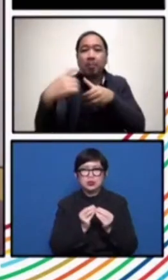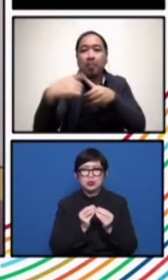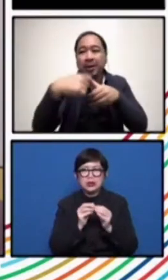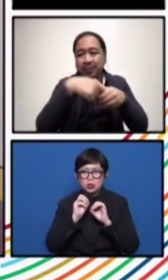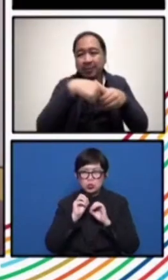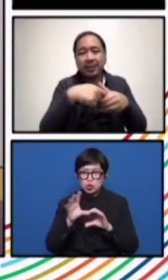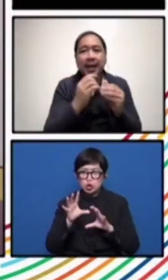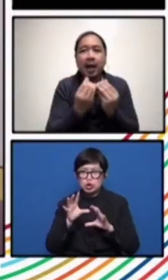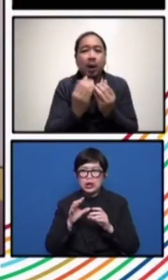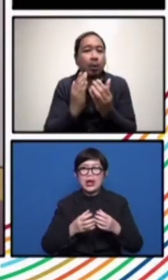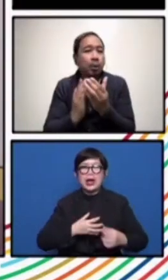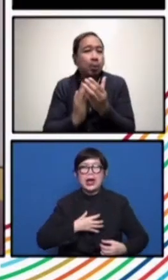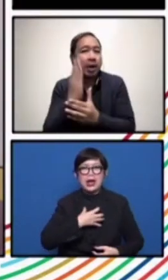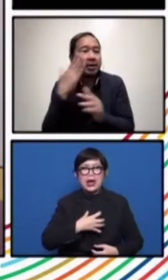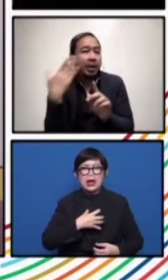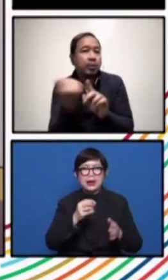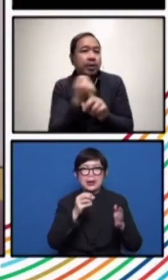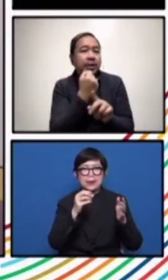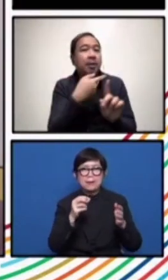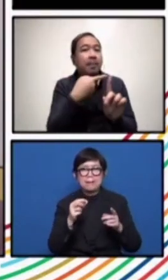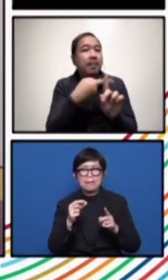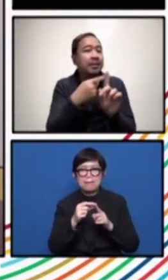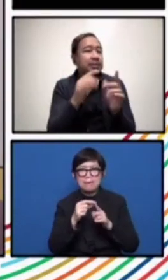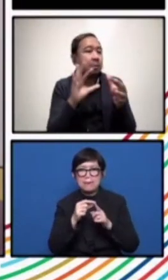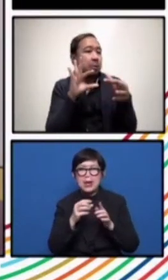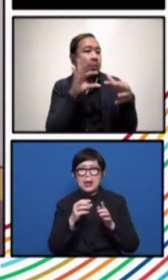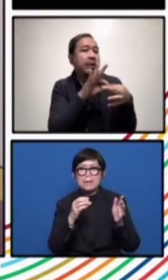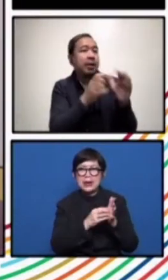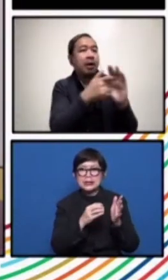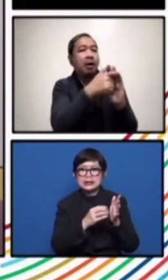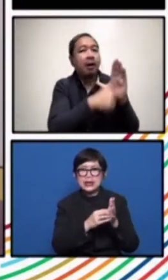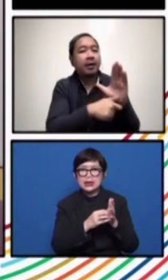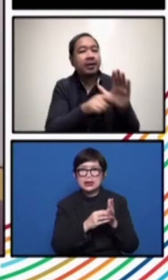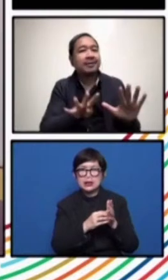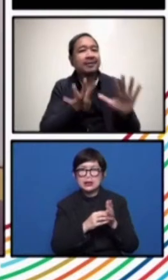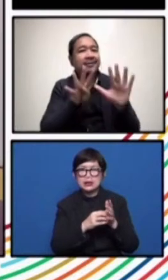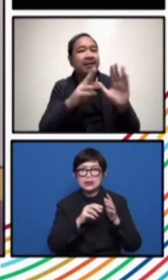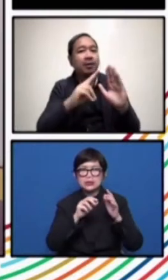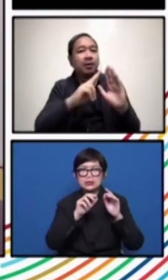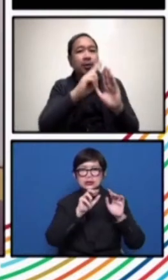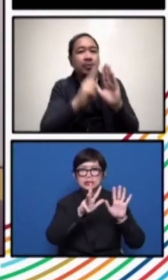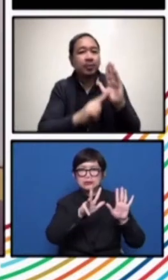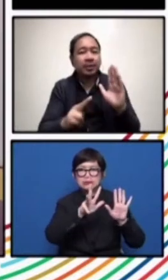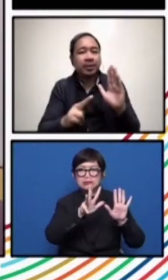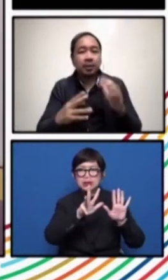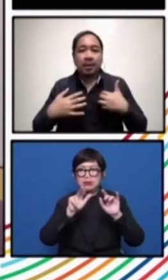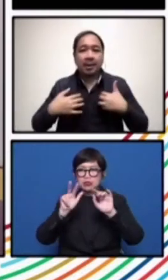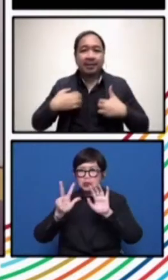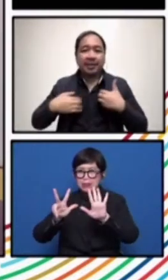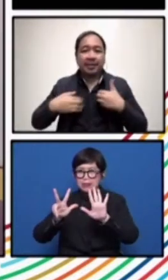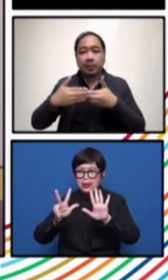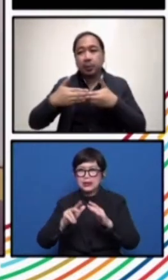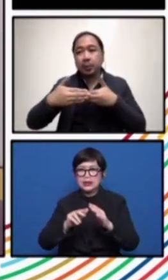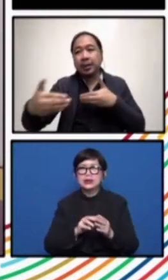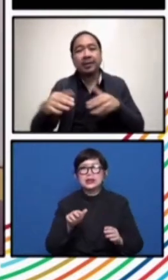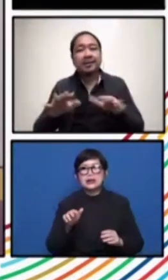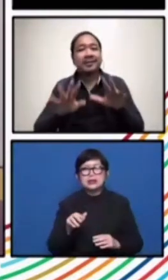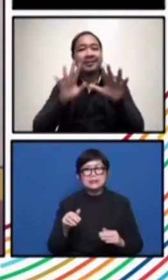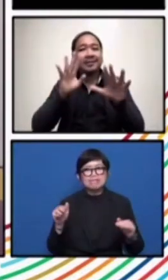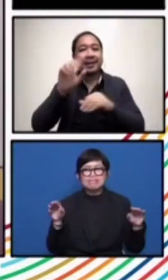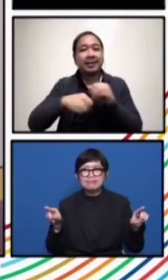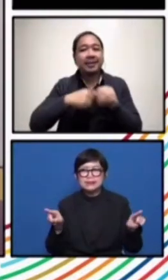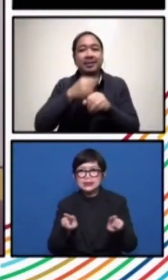the accessibility of the crpd we also look forward to the next decade of people with disabilities in Asia City and to working with